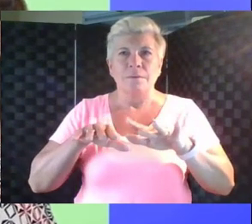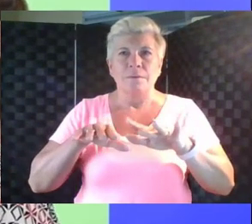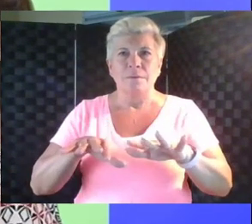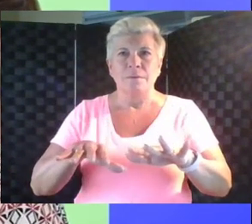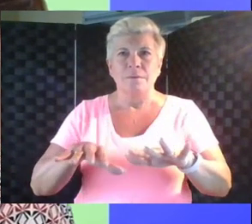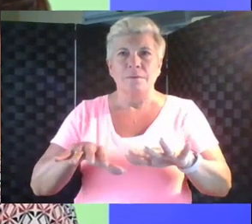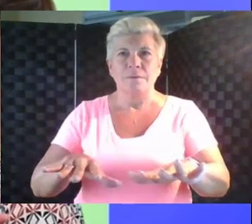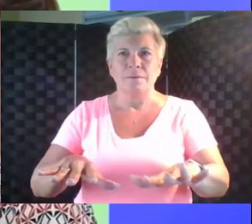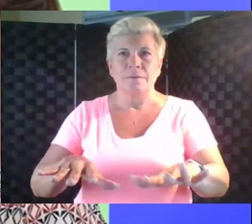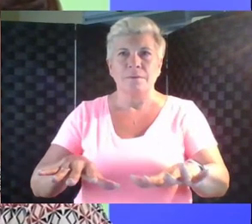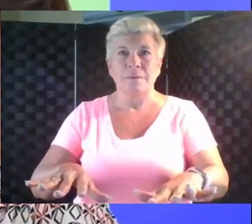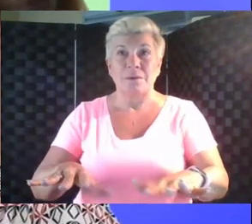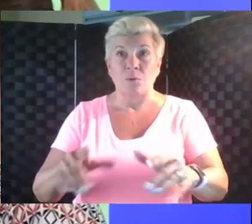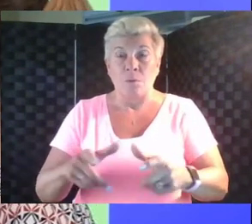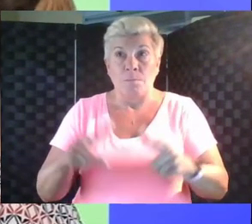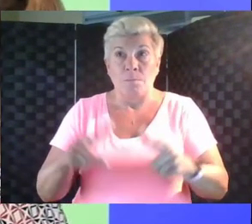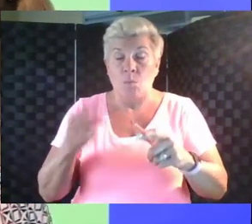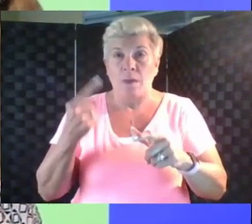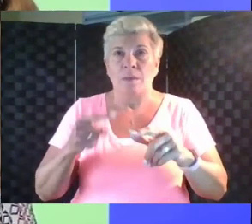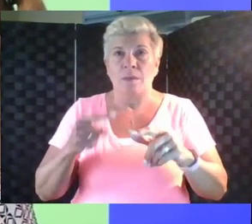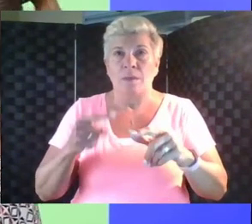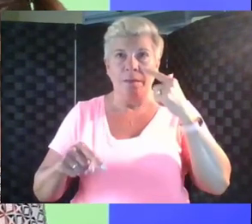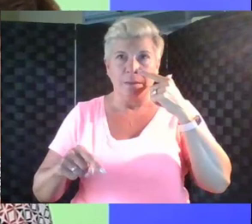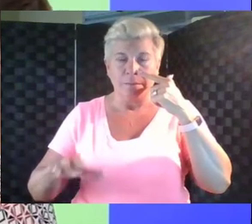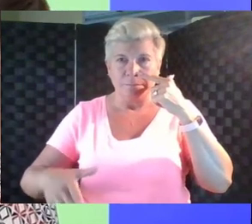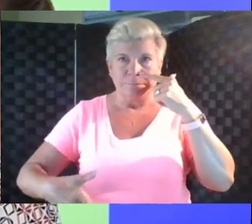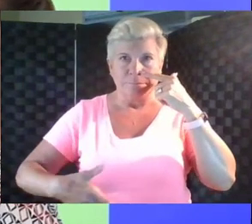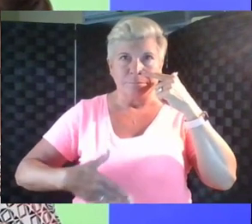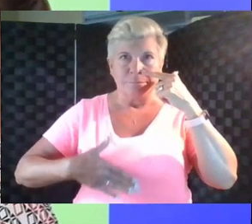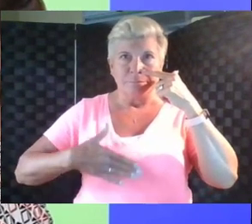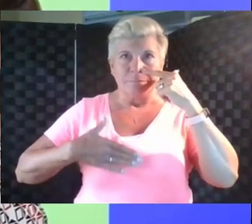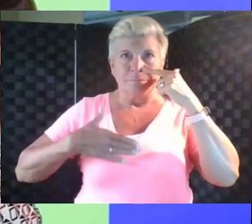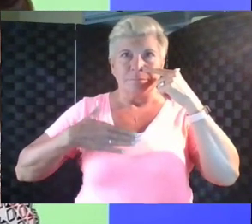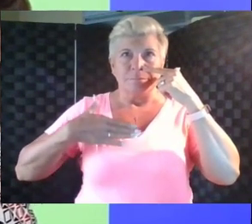Let it out. Remember, this is your biggest, deepest breath. Here we go.